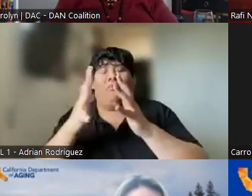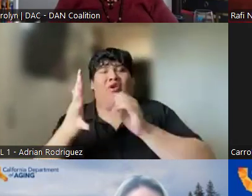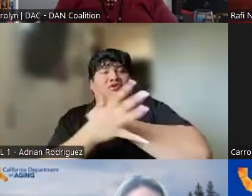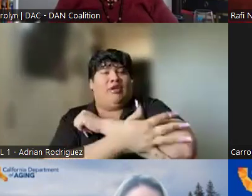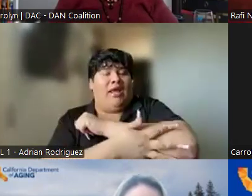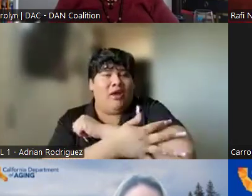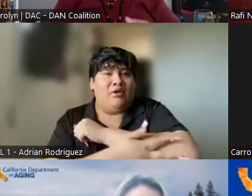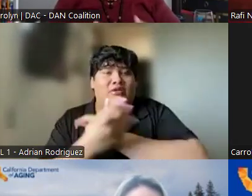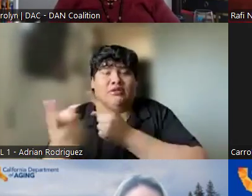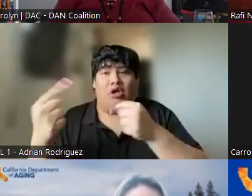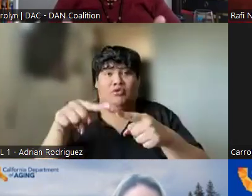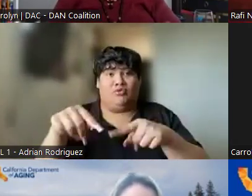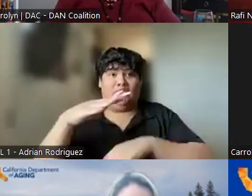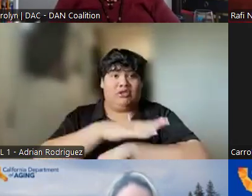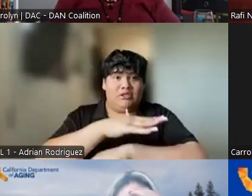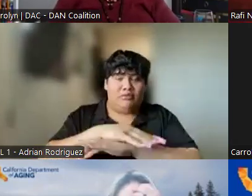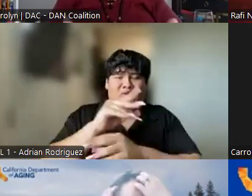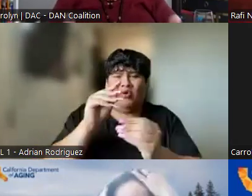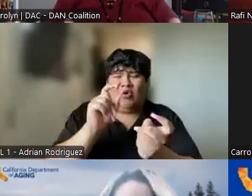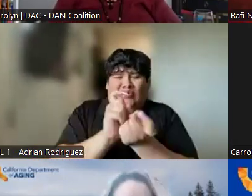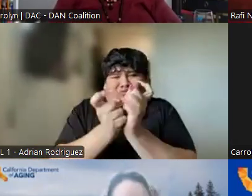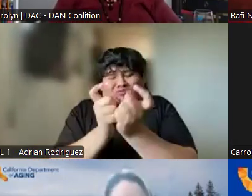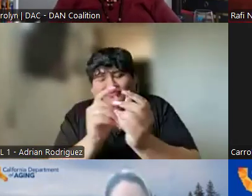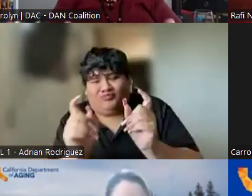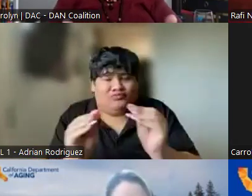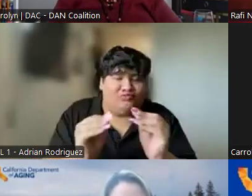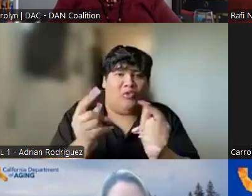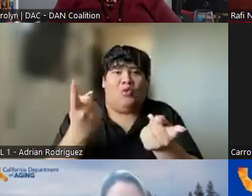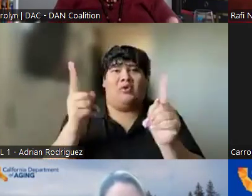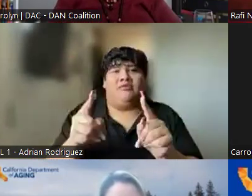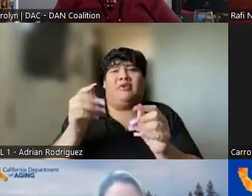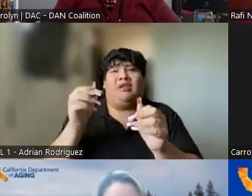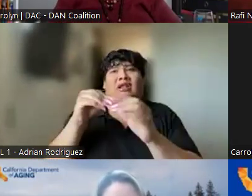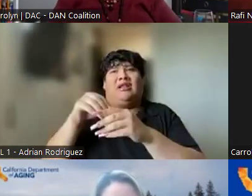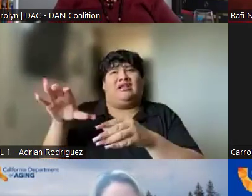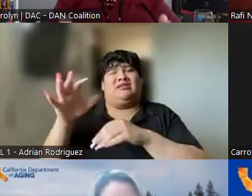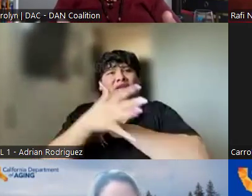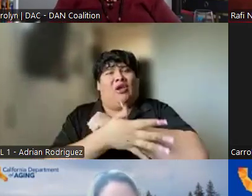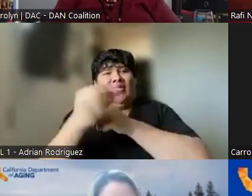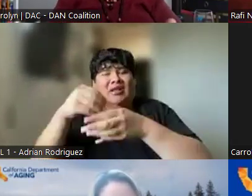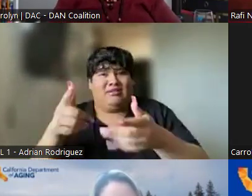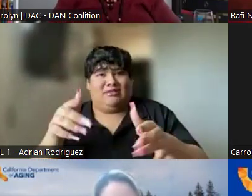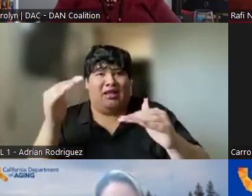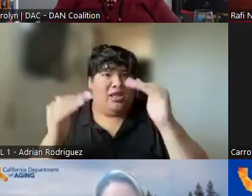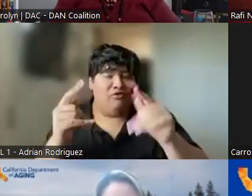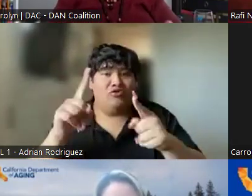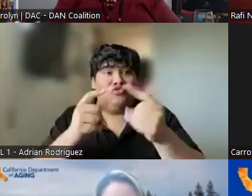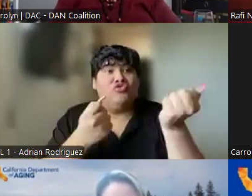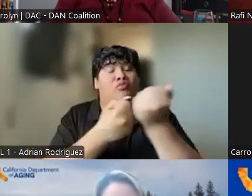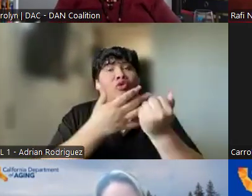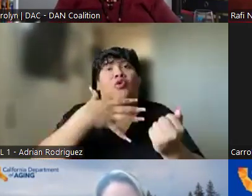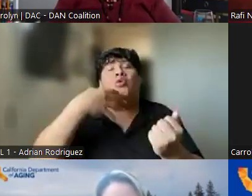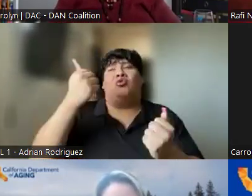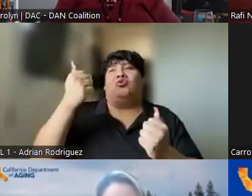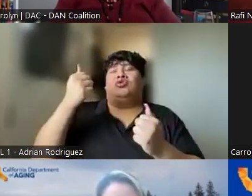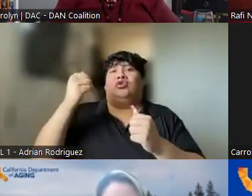the table now, restructuring at a county financial level to support older adult and